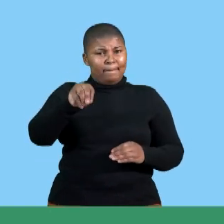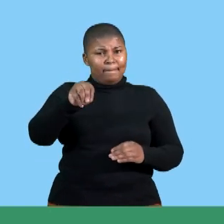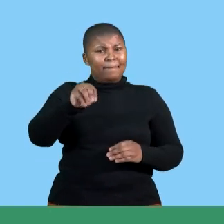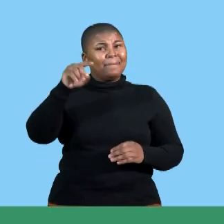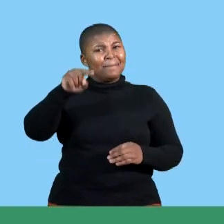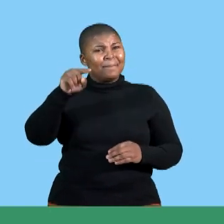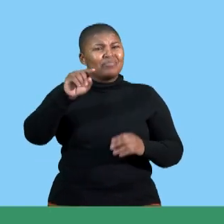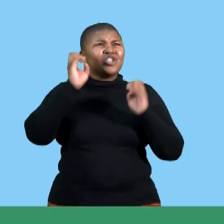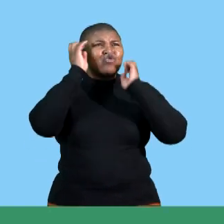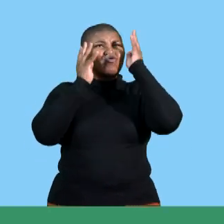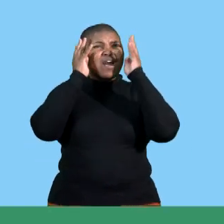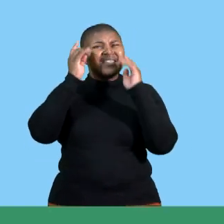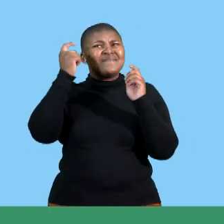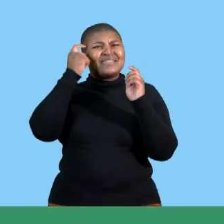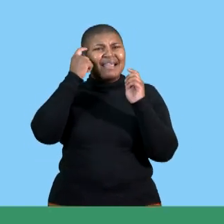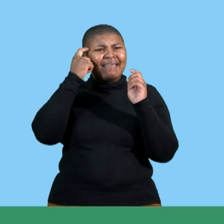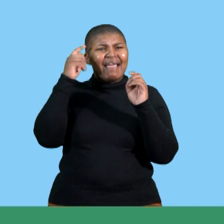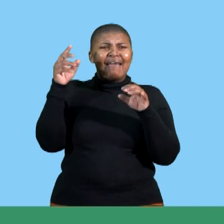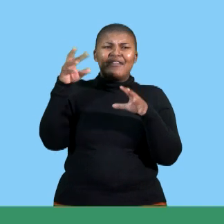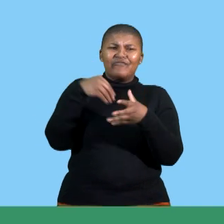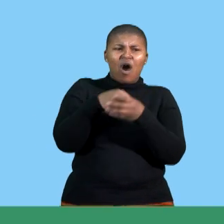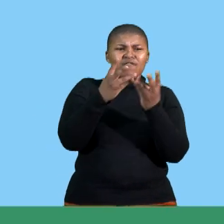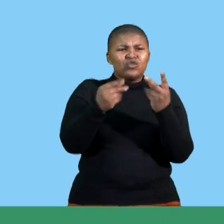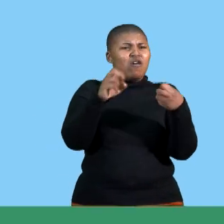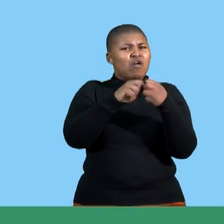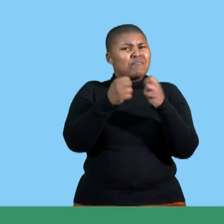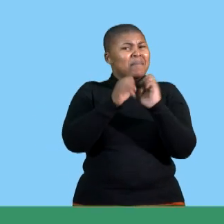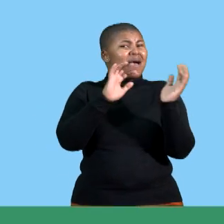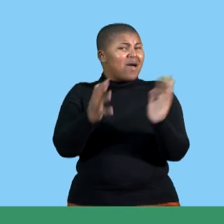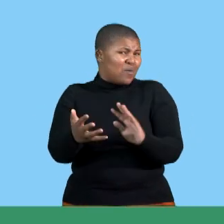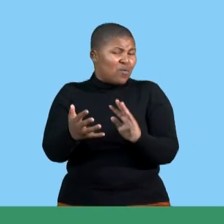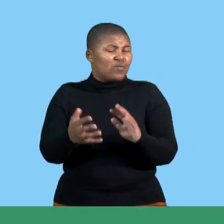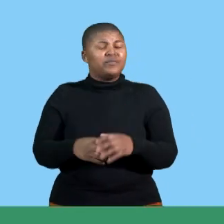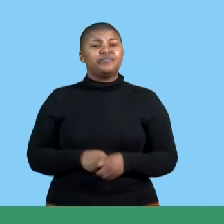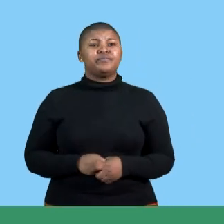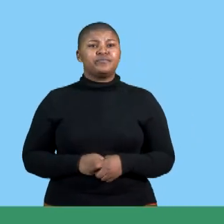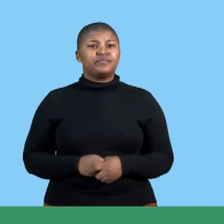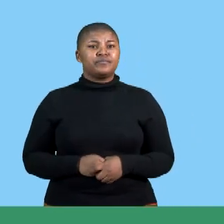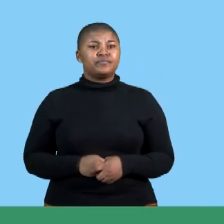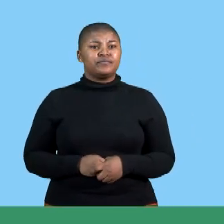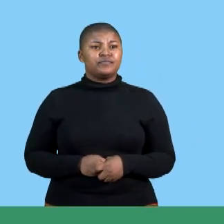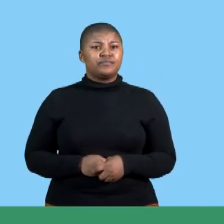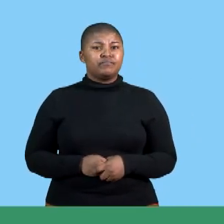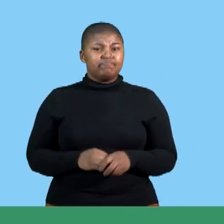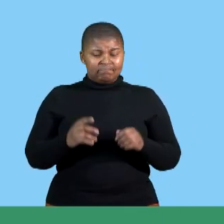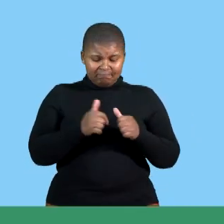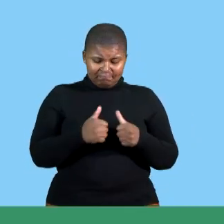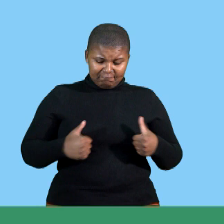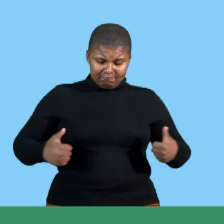can use creative thinking to solve business problems. Right.